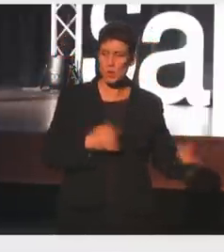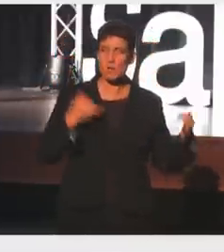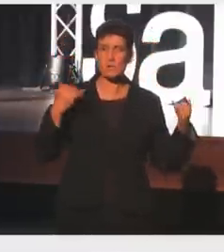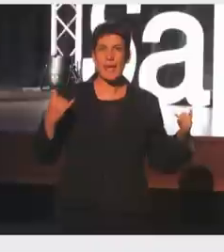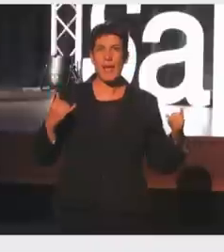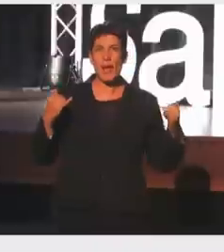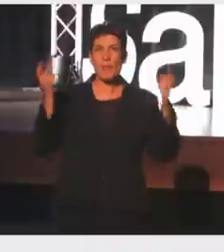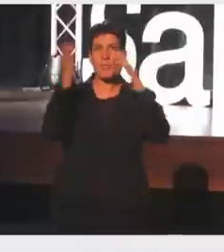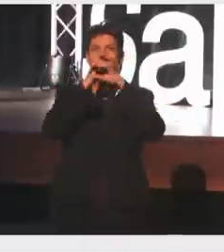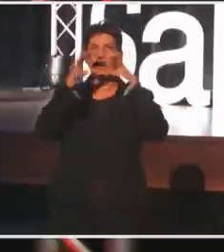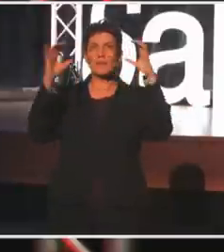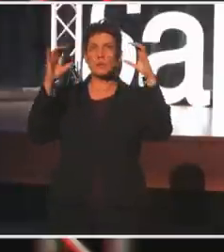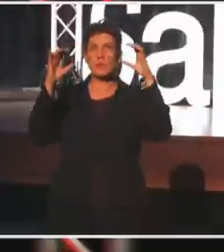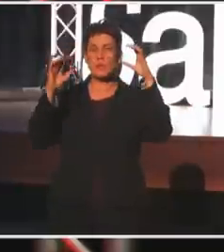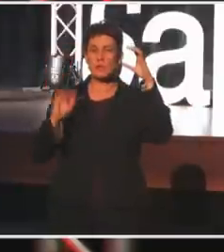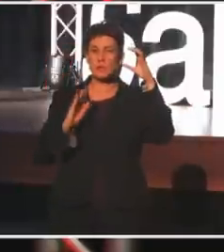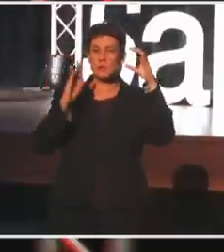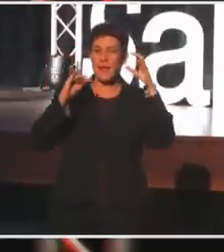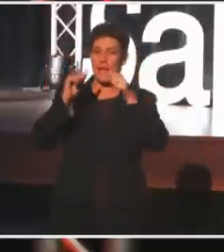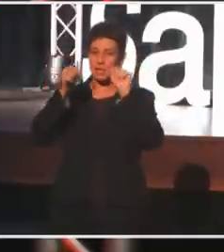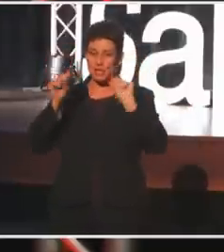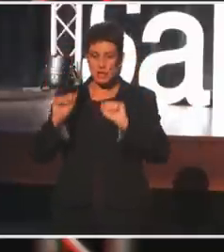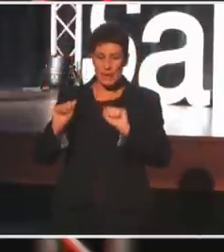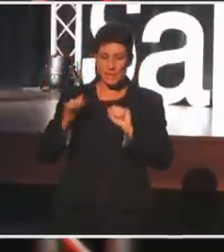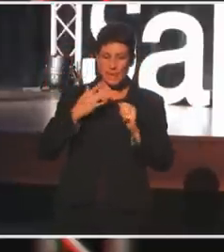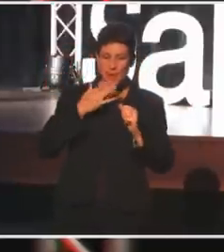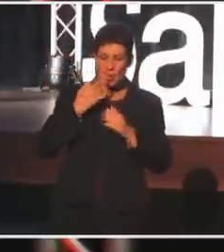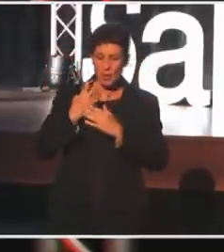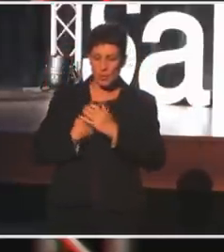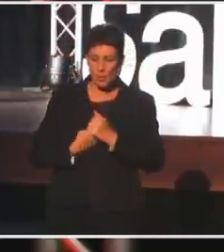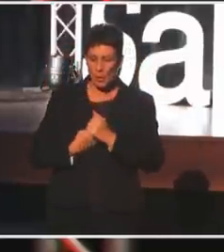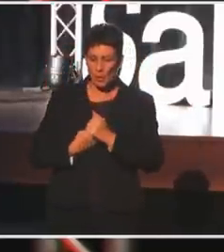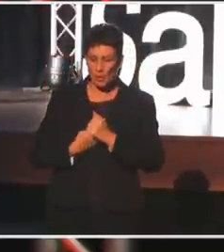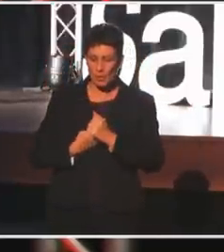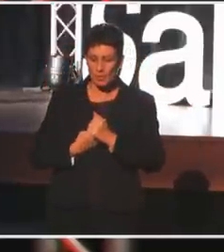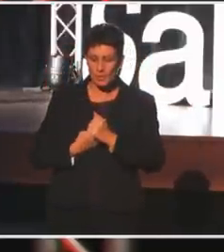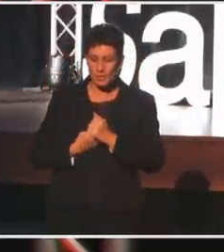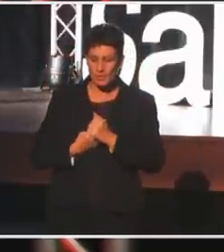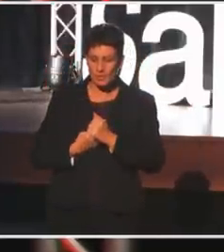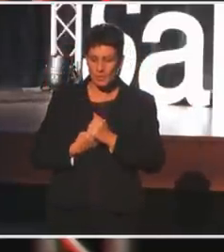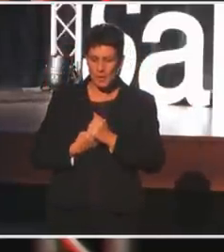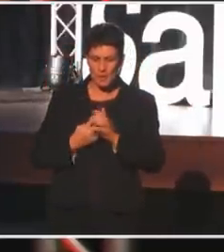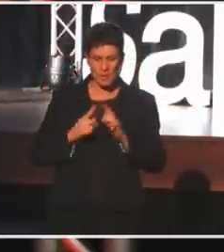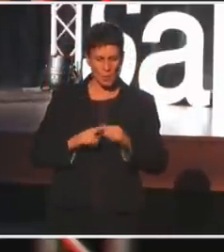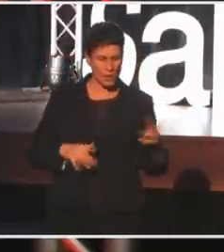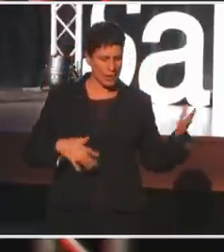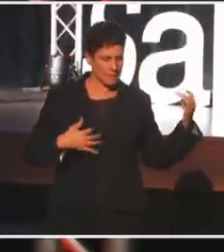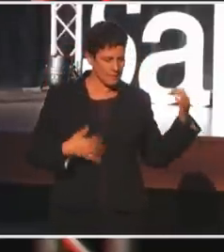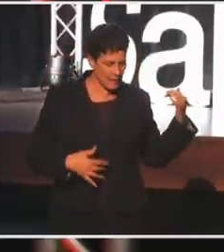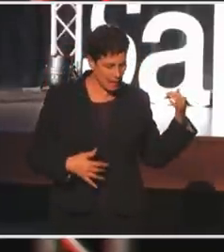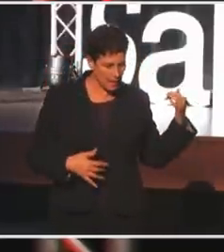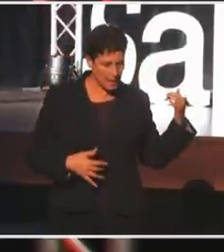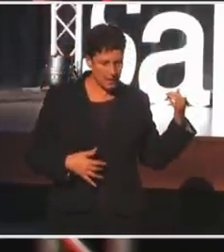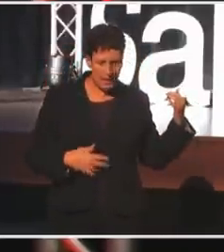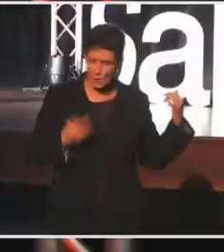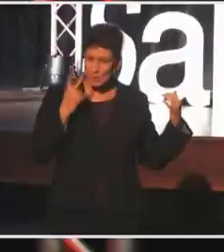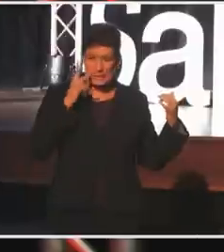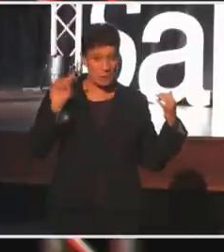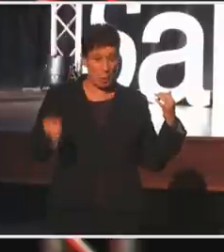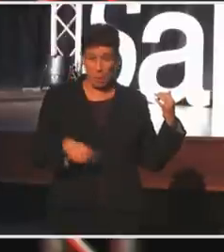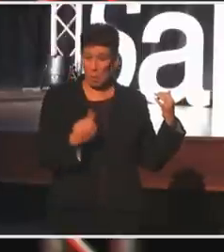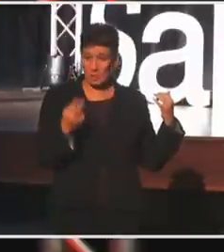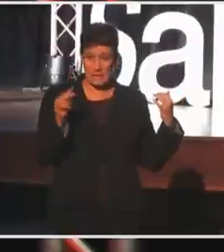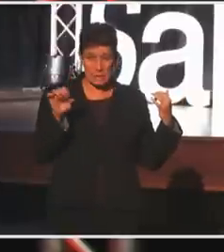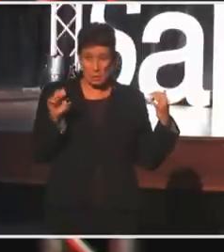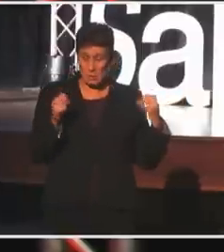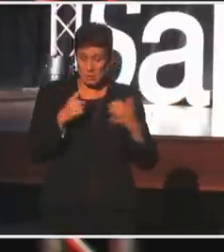my visual scale has both shapes and colors. But when I play, I don't see only the notes